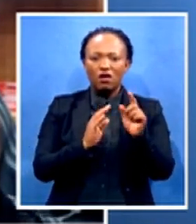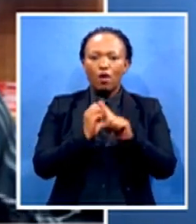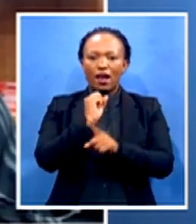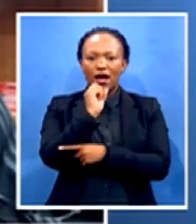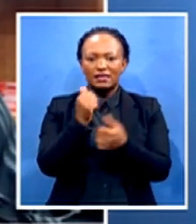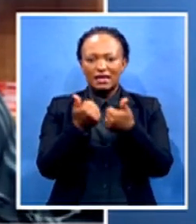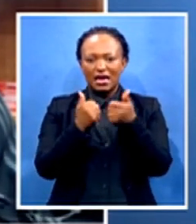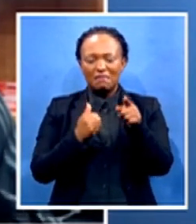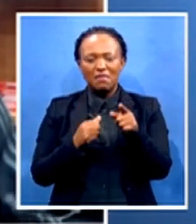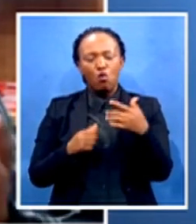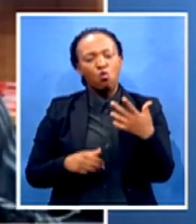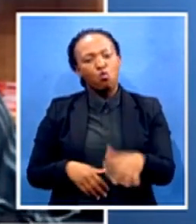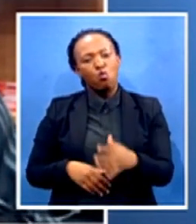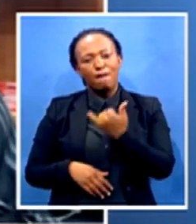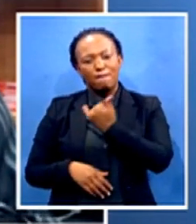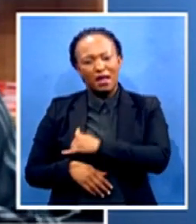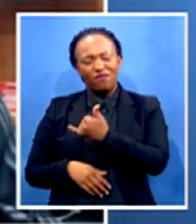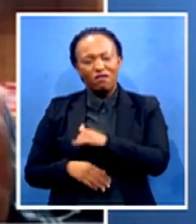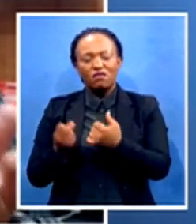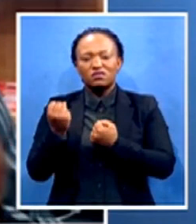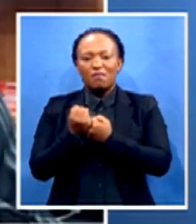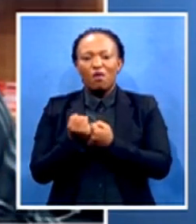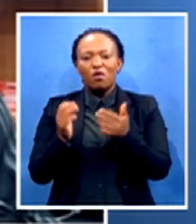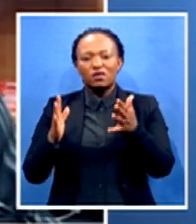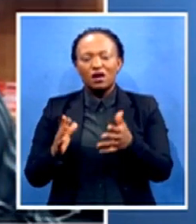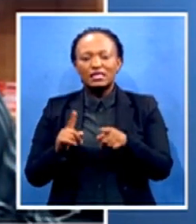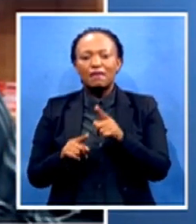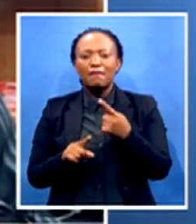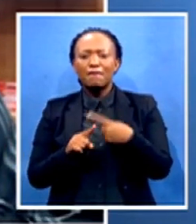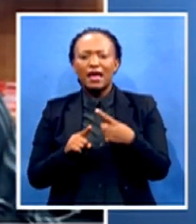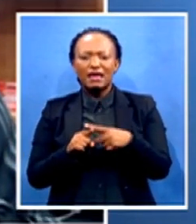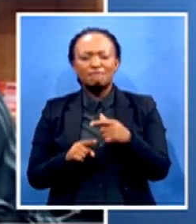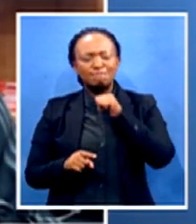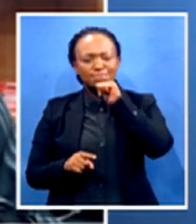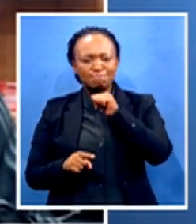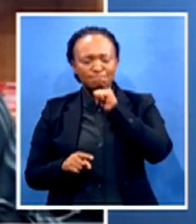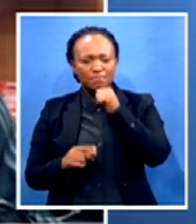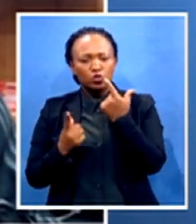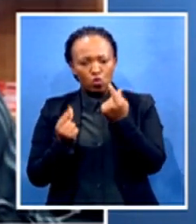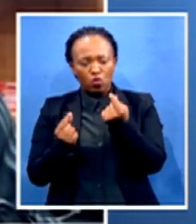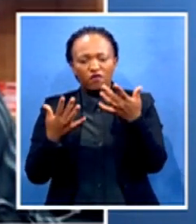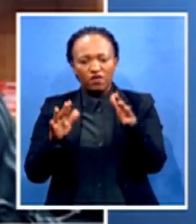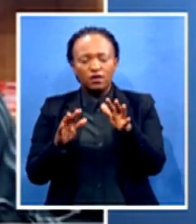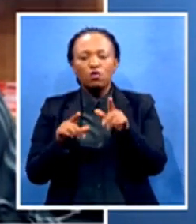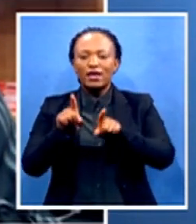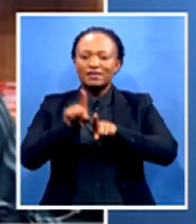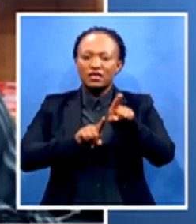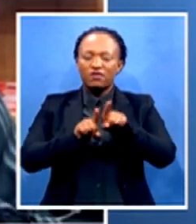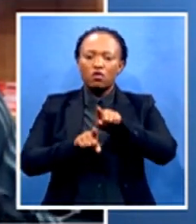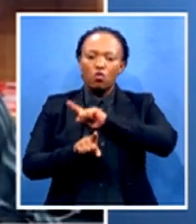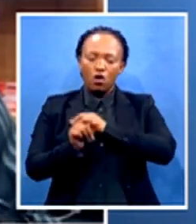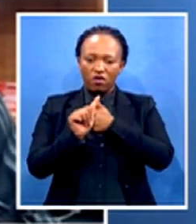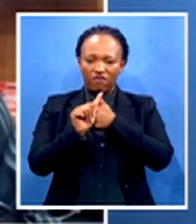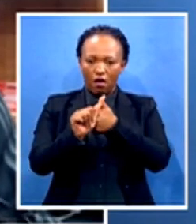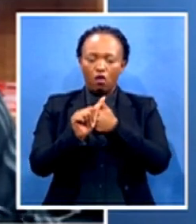was painful for the players. But we had to do it. It was successful because we had to do the right things by providing the protocols that we observed to